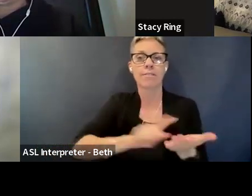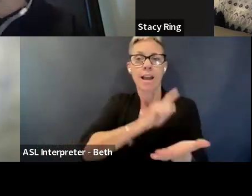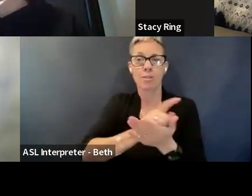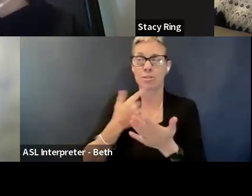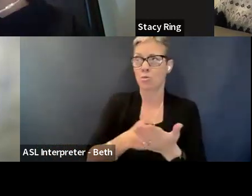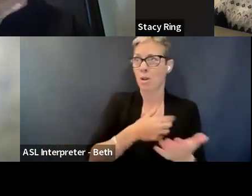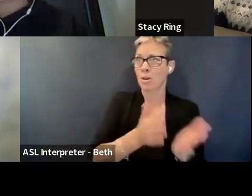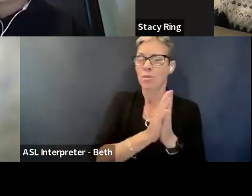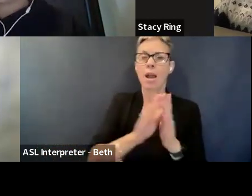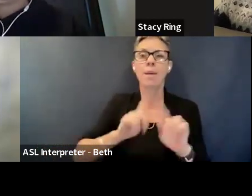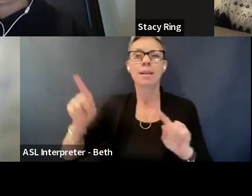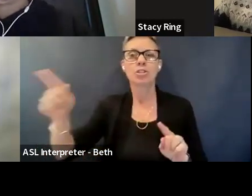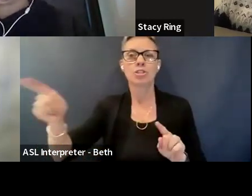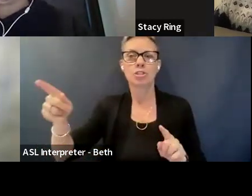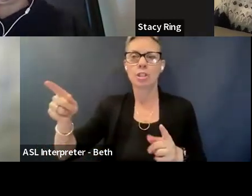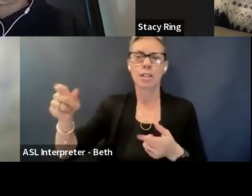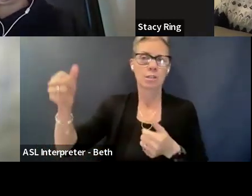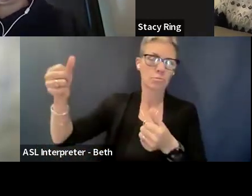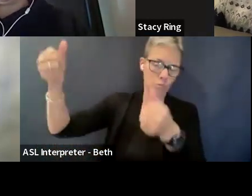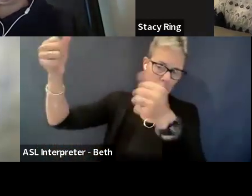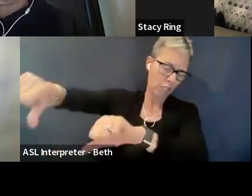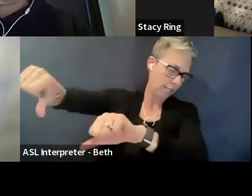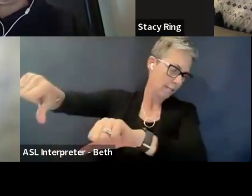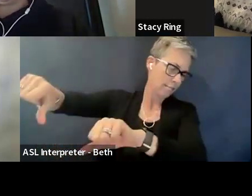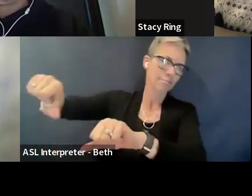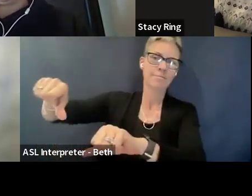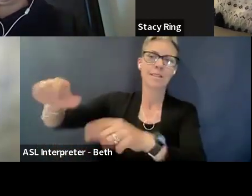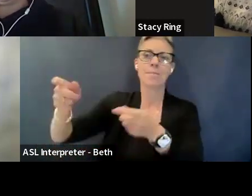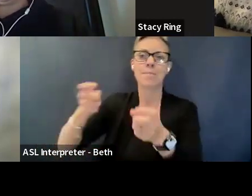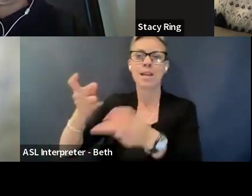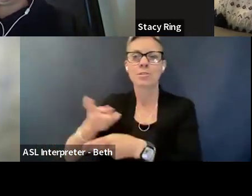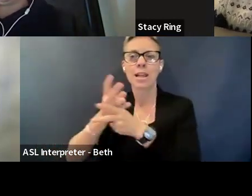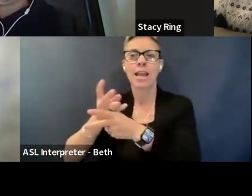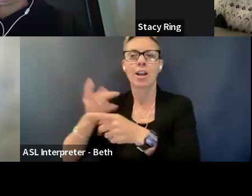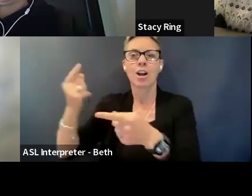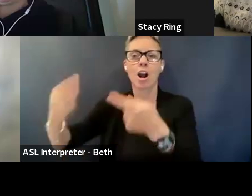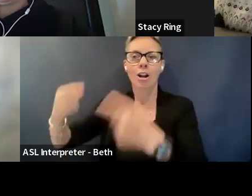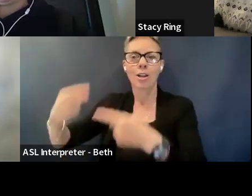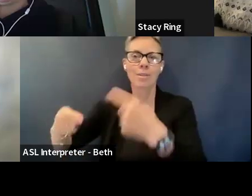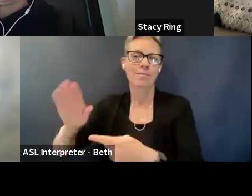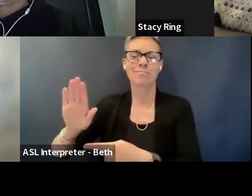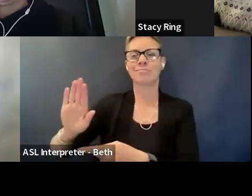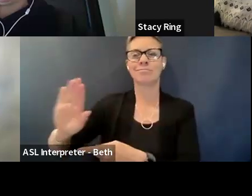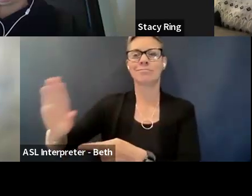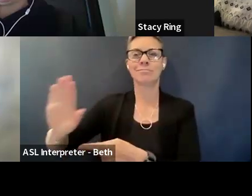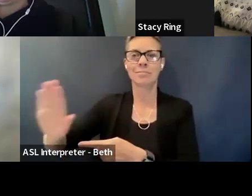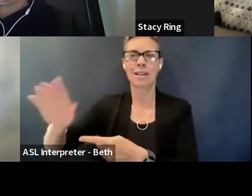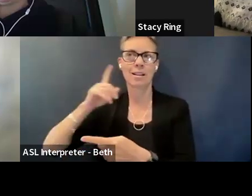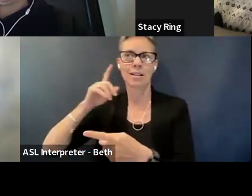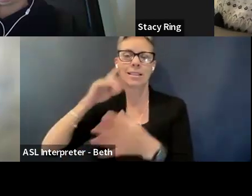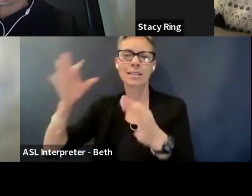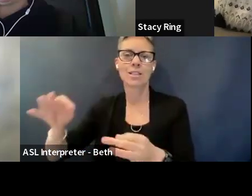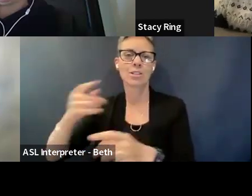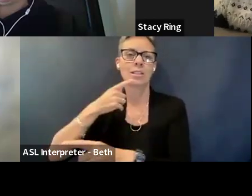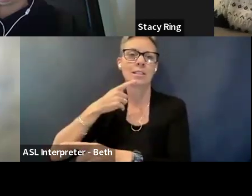but she rejected the managed care company's argument, in her words, that the administrative rules mean to